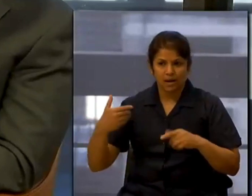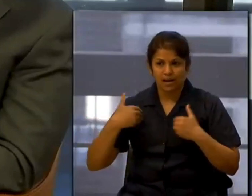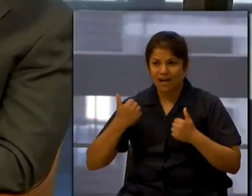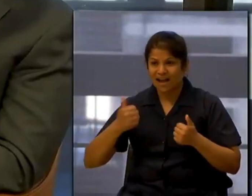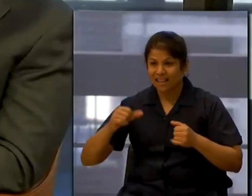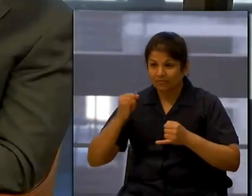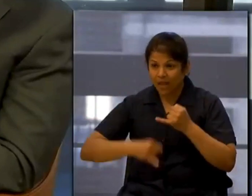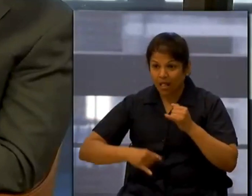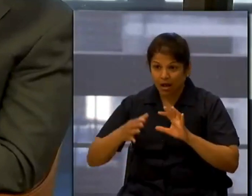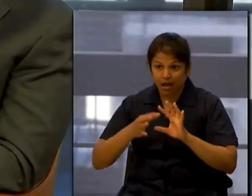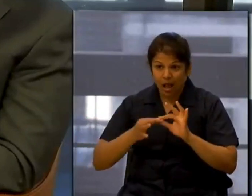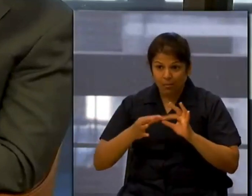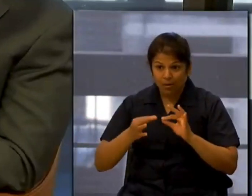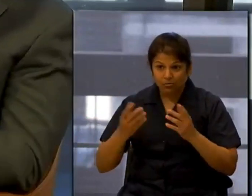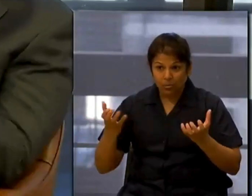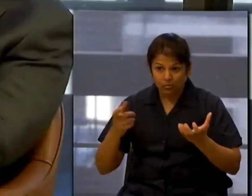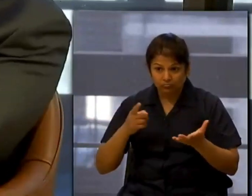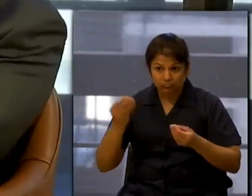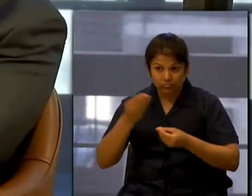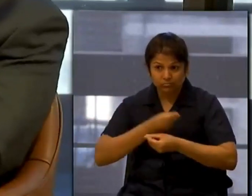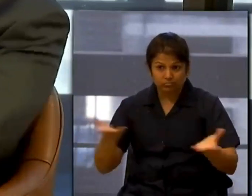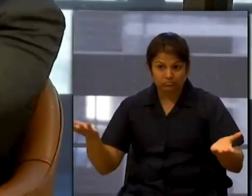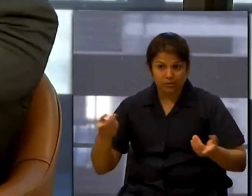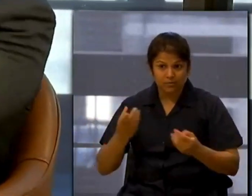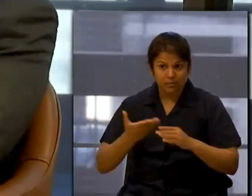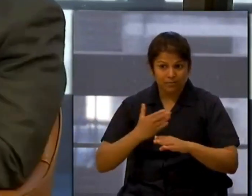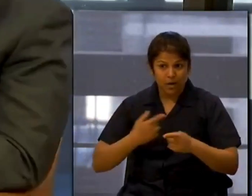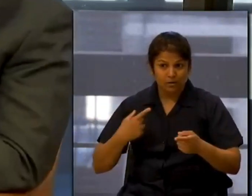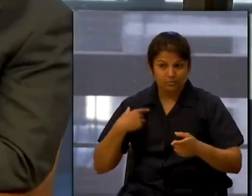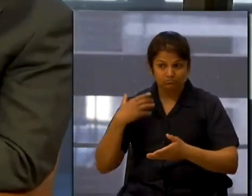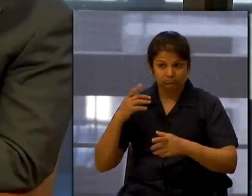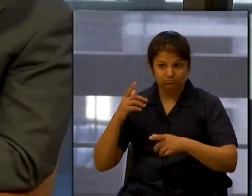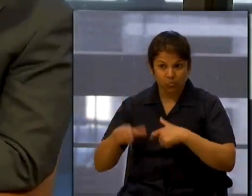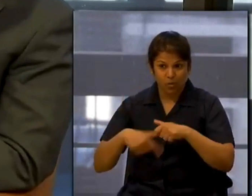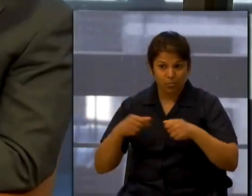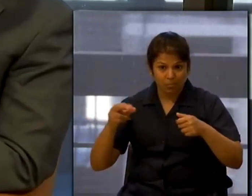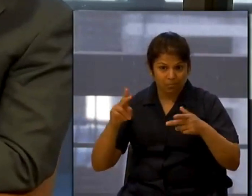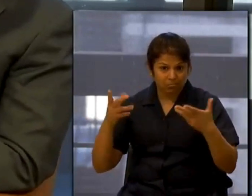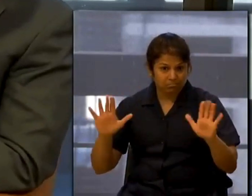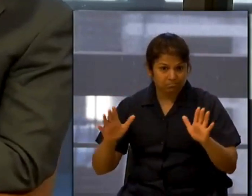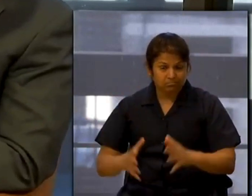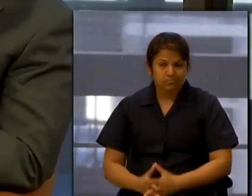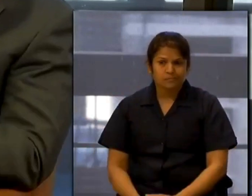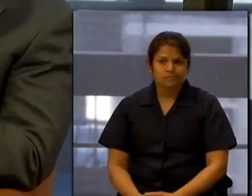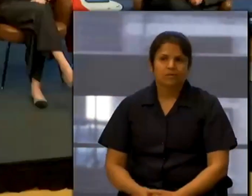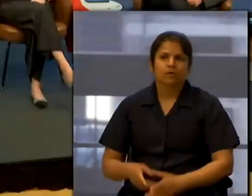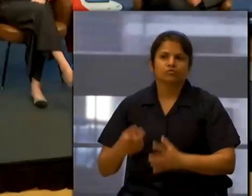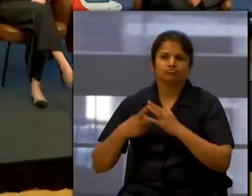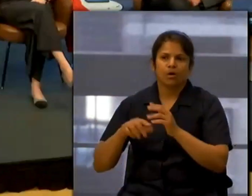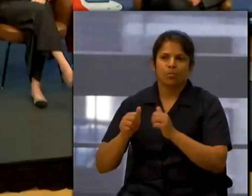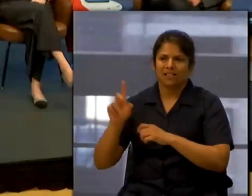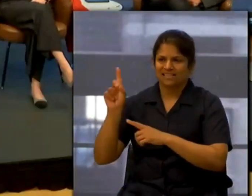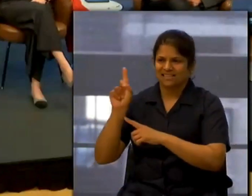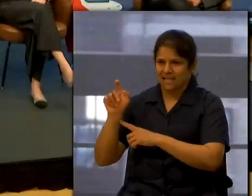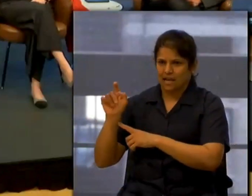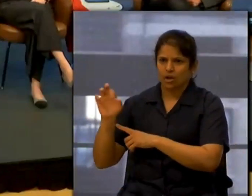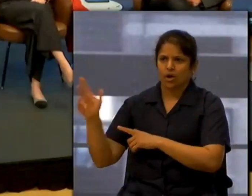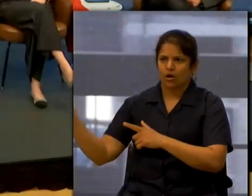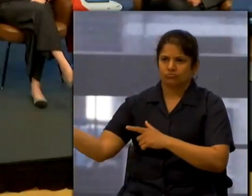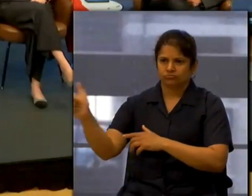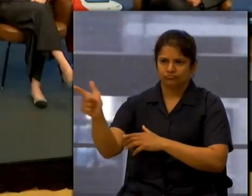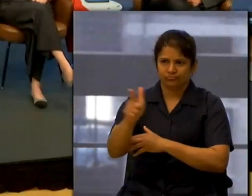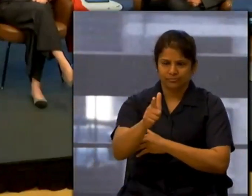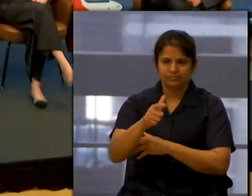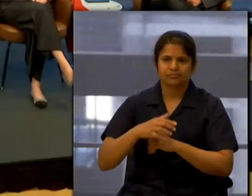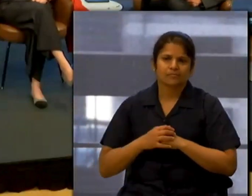to share as we wrap up. And why don't we start with you, Sara, and then we'll work our way down the group. Yeah, thank you. Well, this